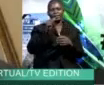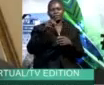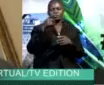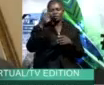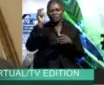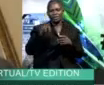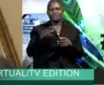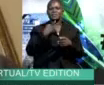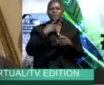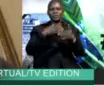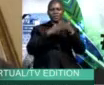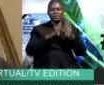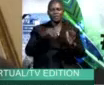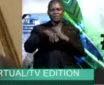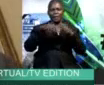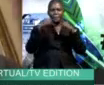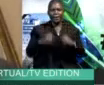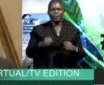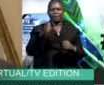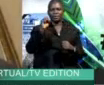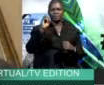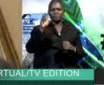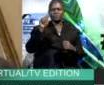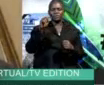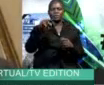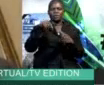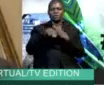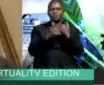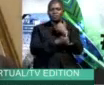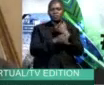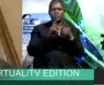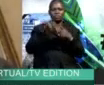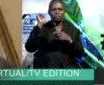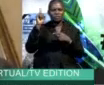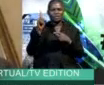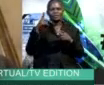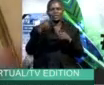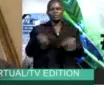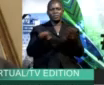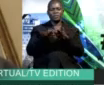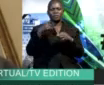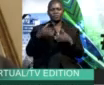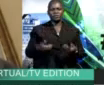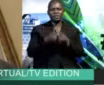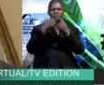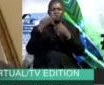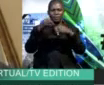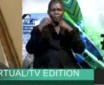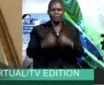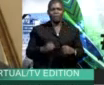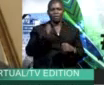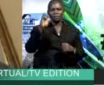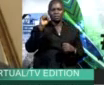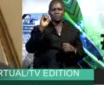in the power sector. We need serious leadership in the country to understand the enormity of the challenges of the power